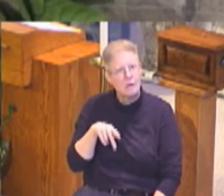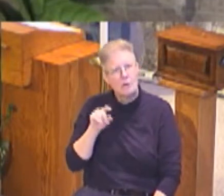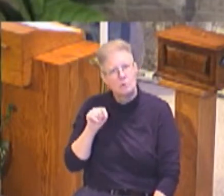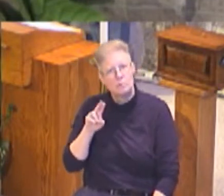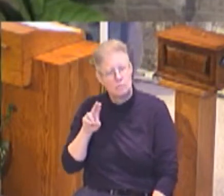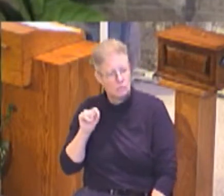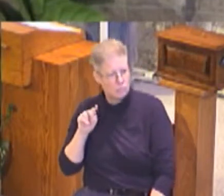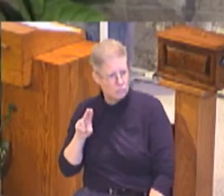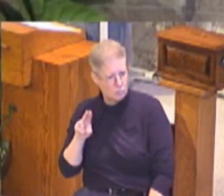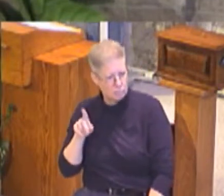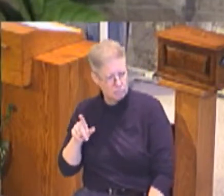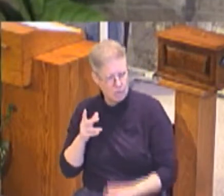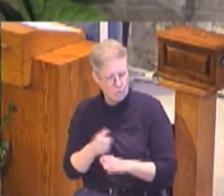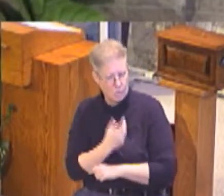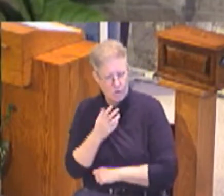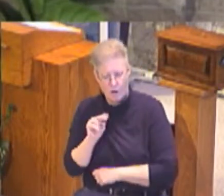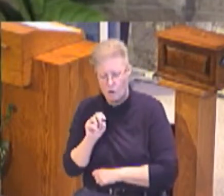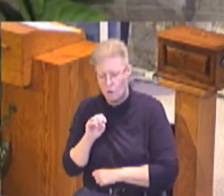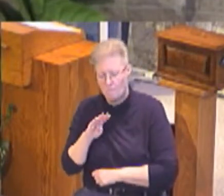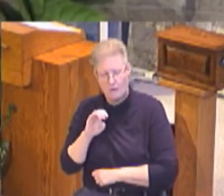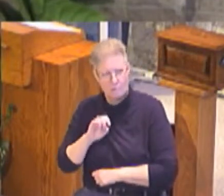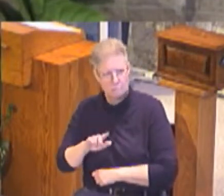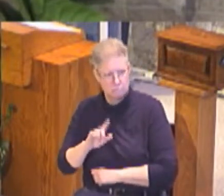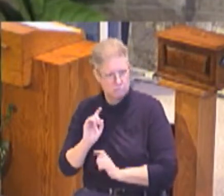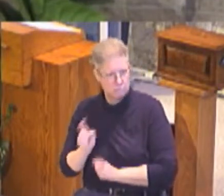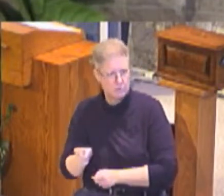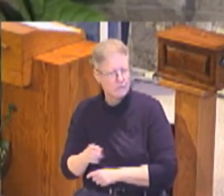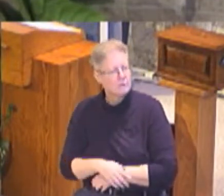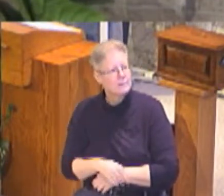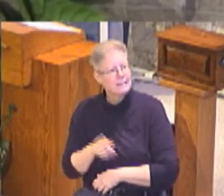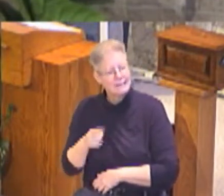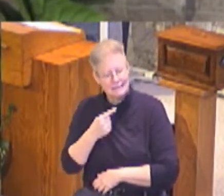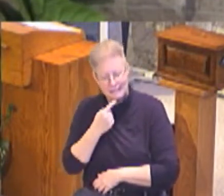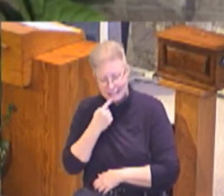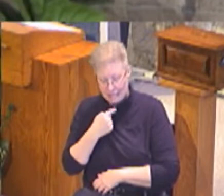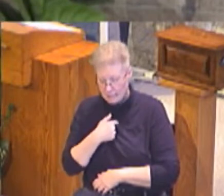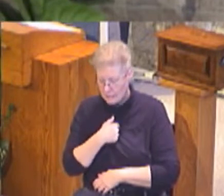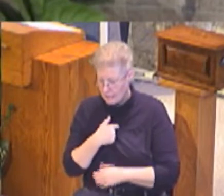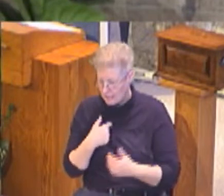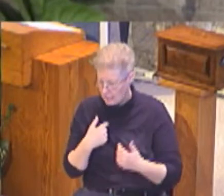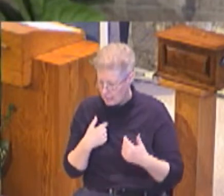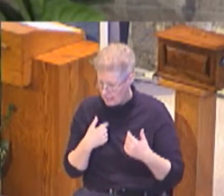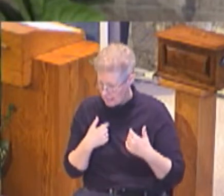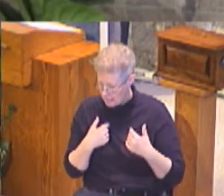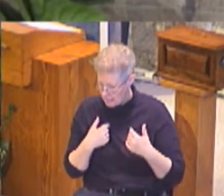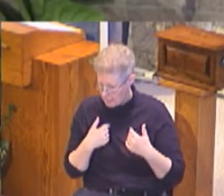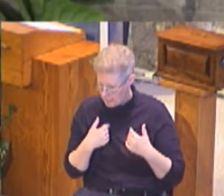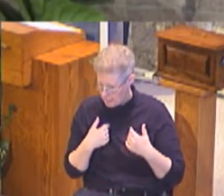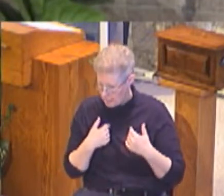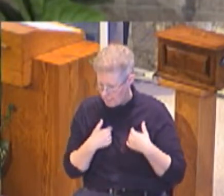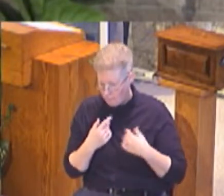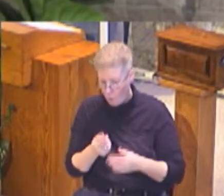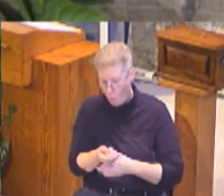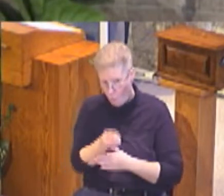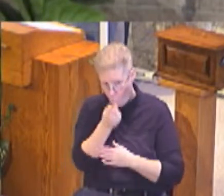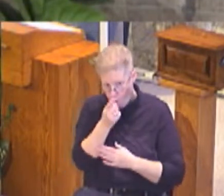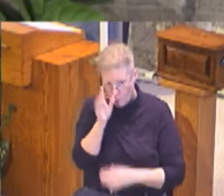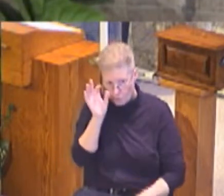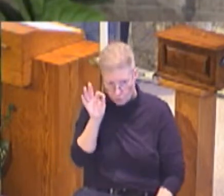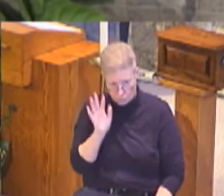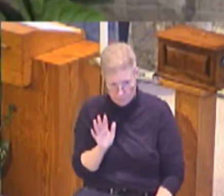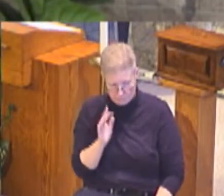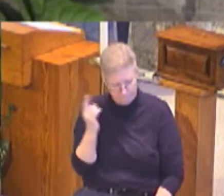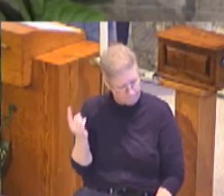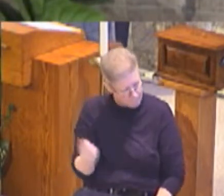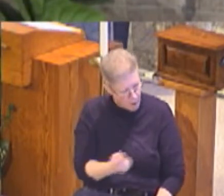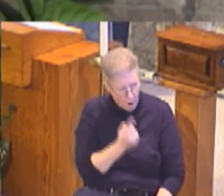said, I actually only have one sermon, and it's always about how much God loves us. This